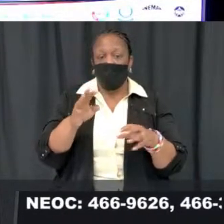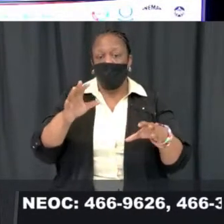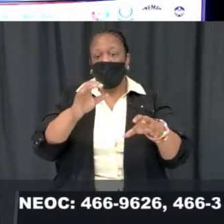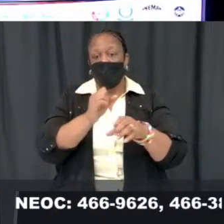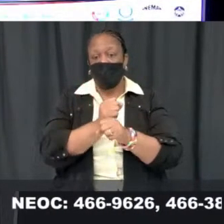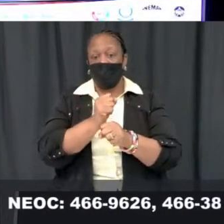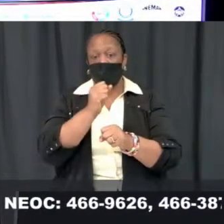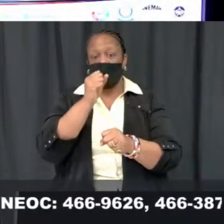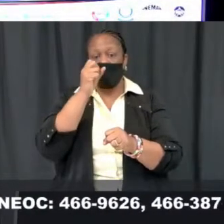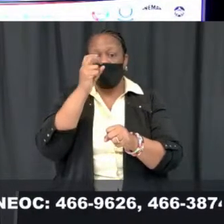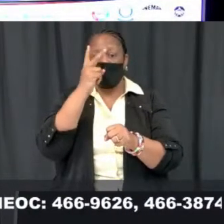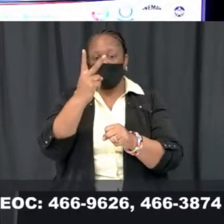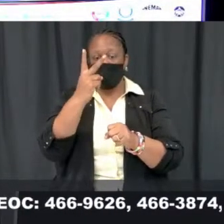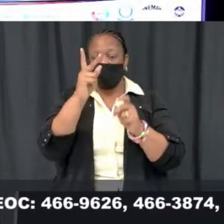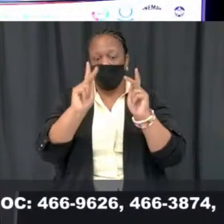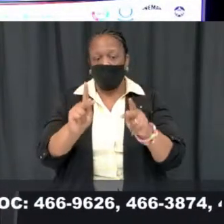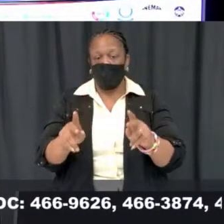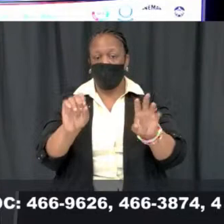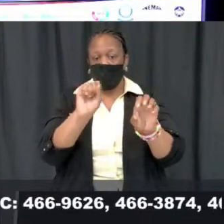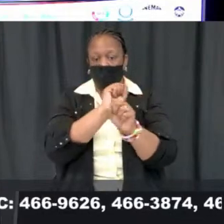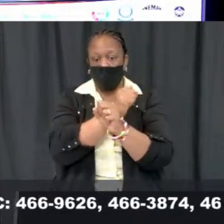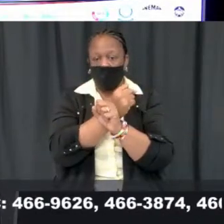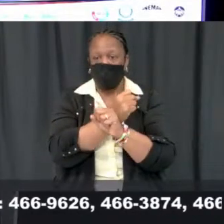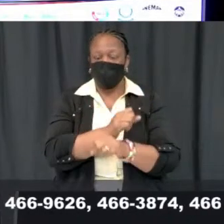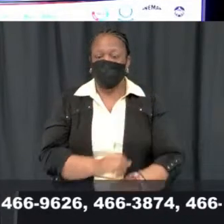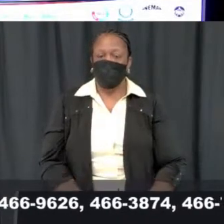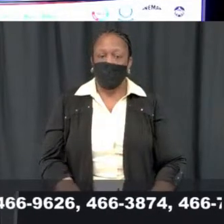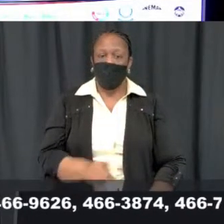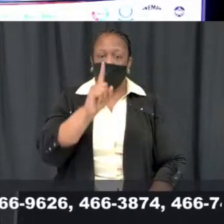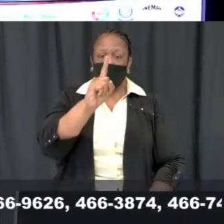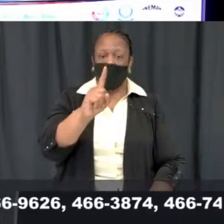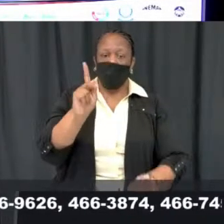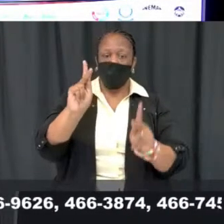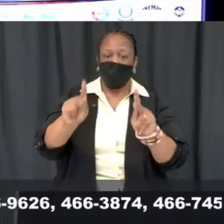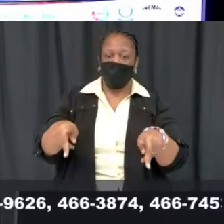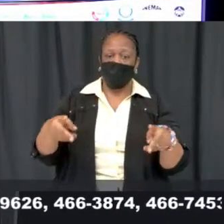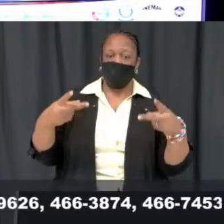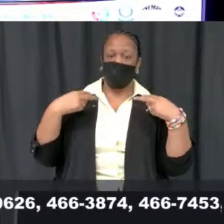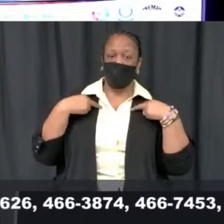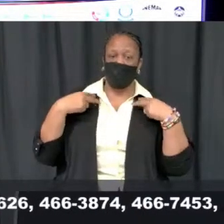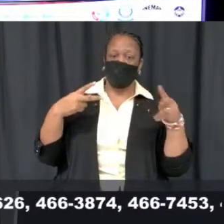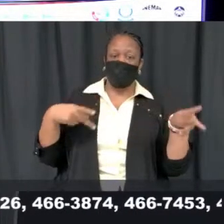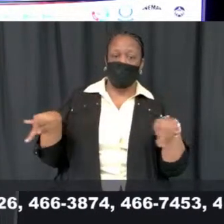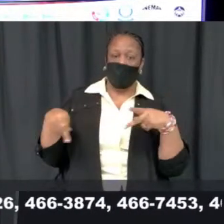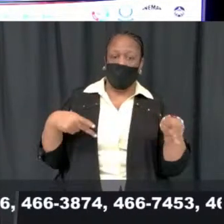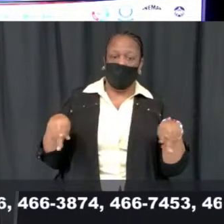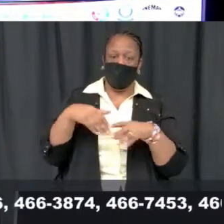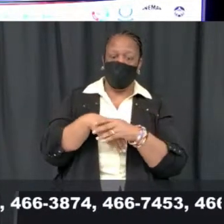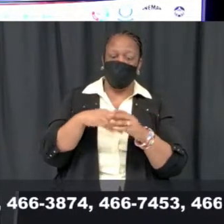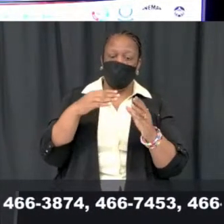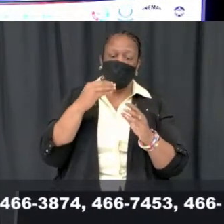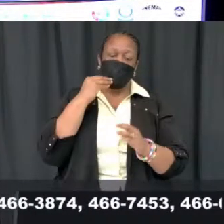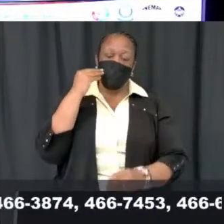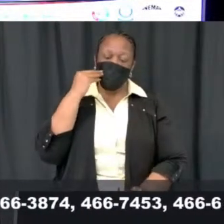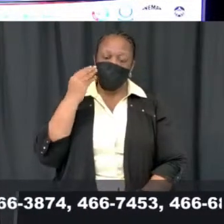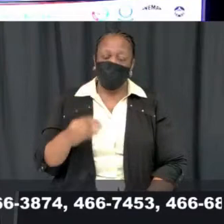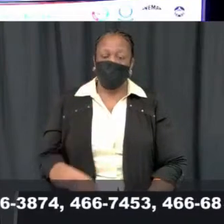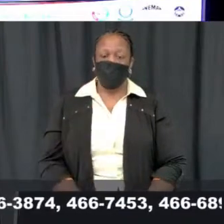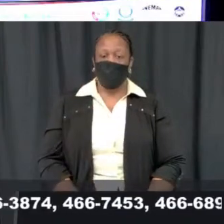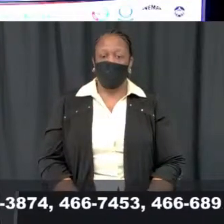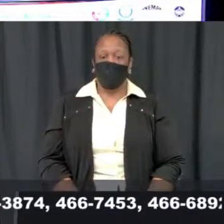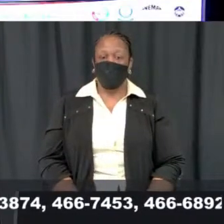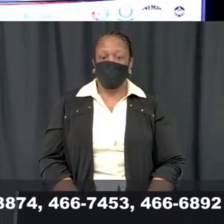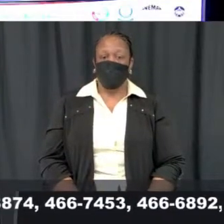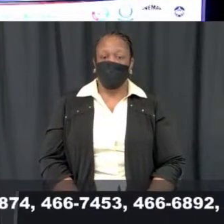breaching the night curfew and 1 for hosting a private party without permission. 12 persons were issued